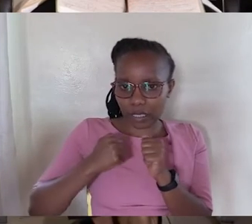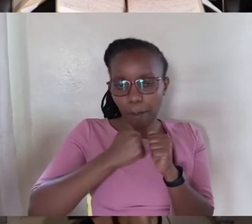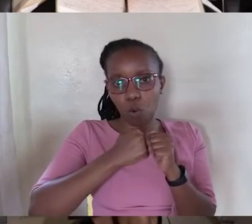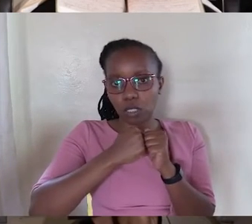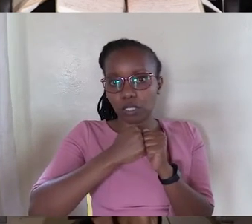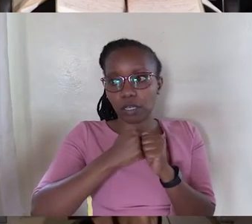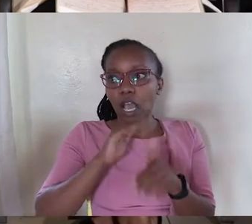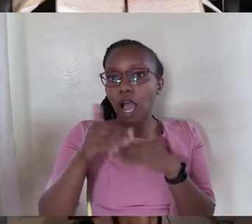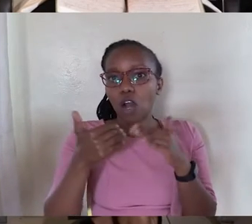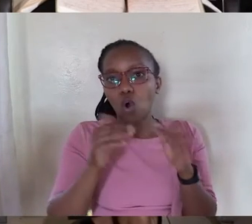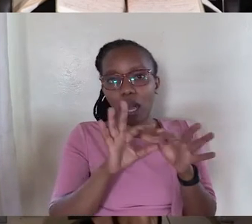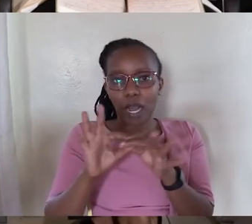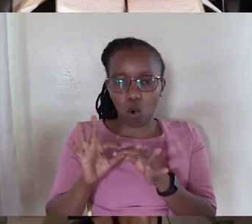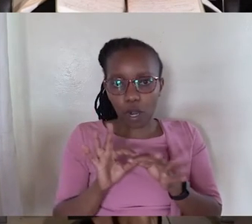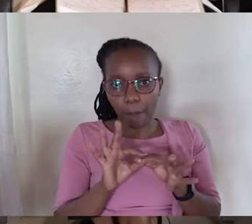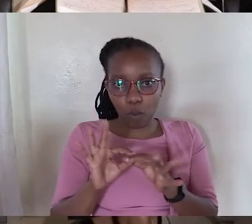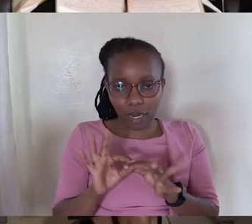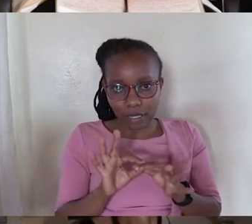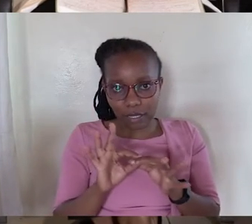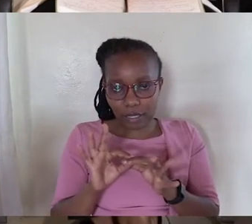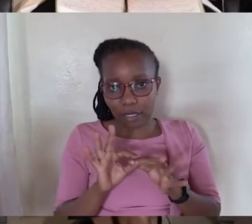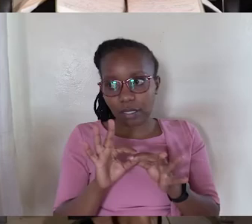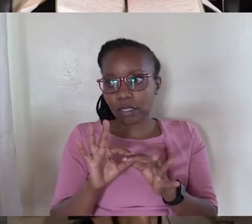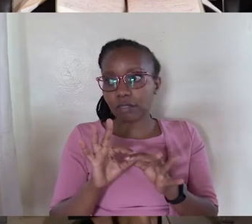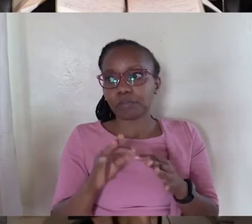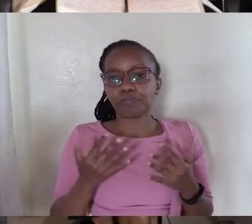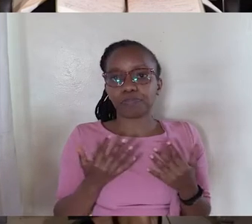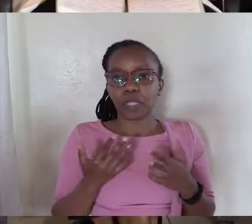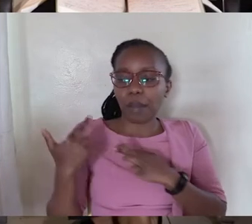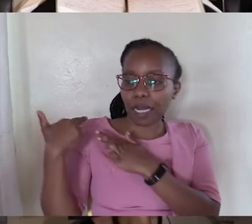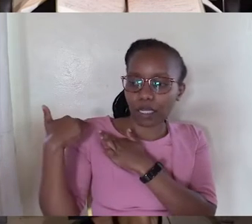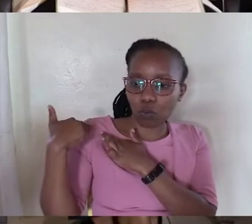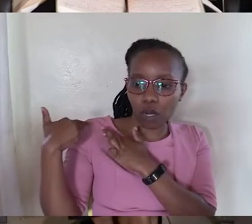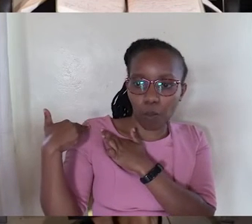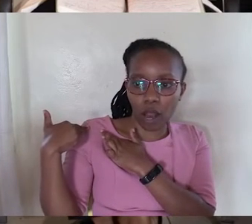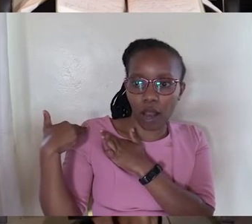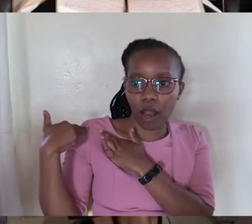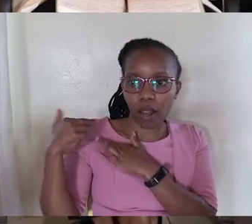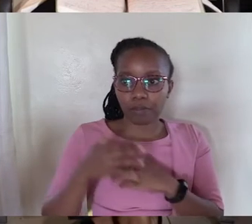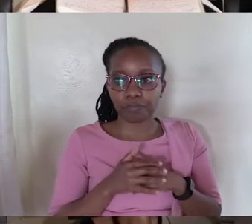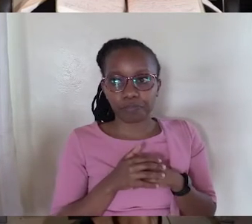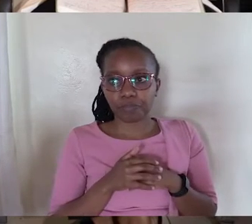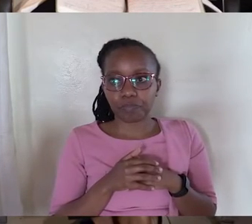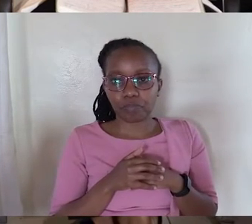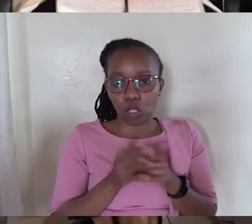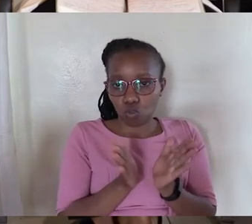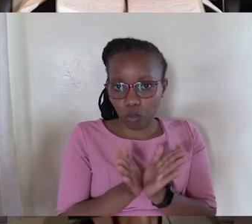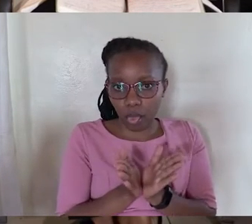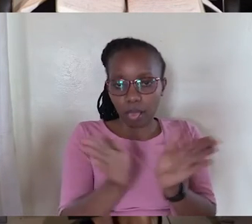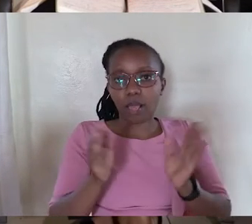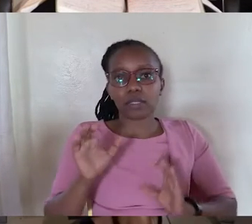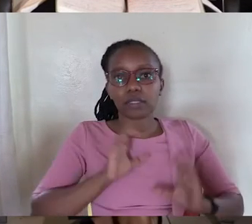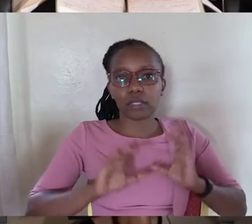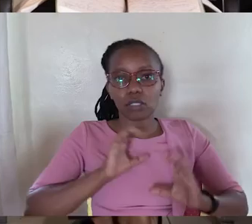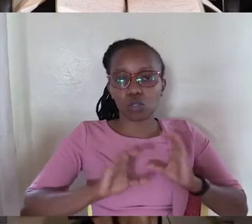can all collaborate and be accountable to members of the public